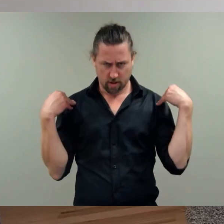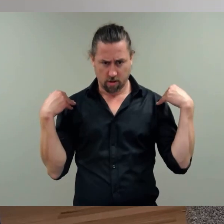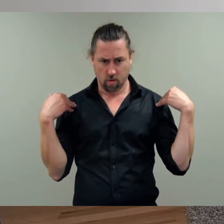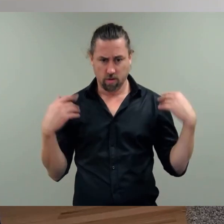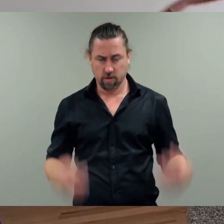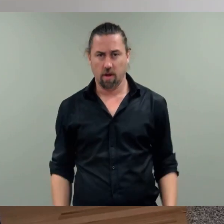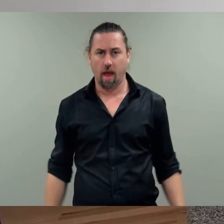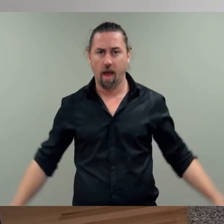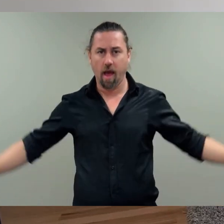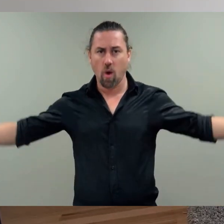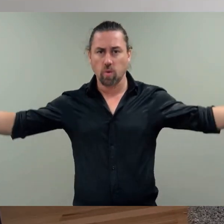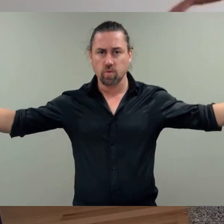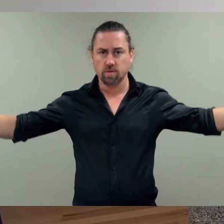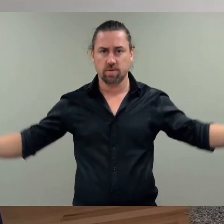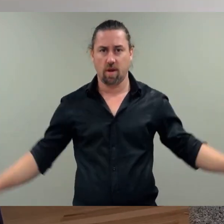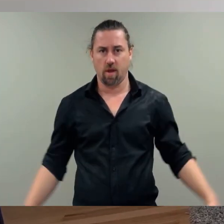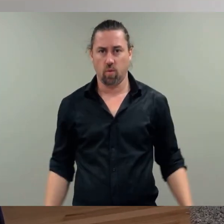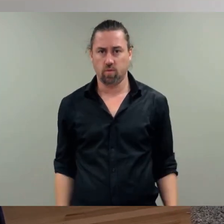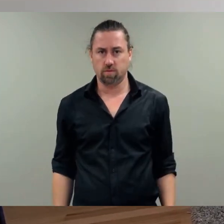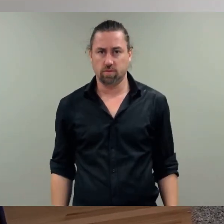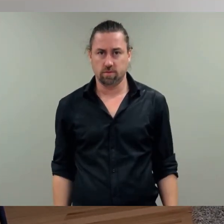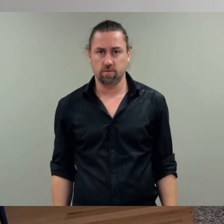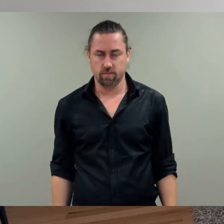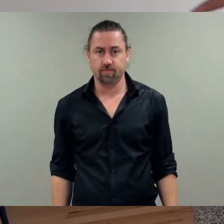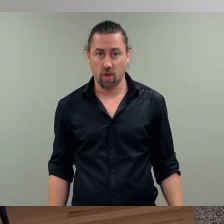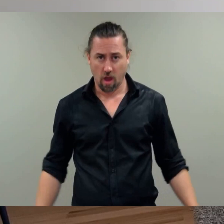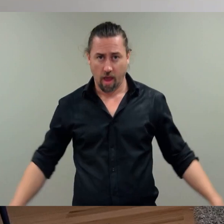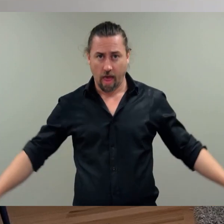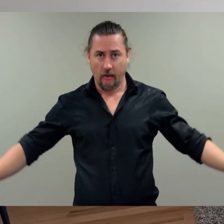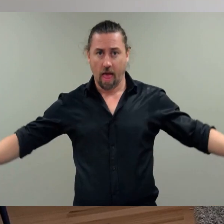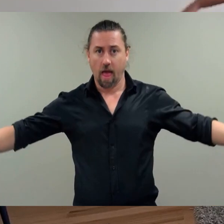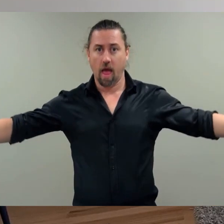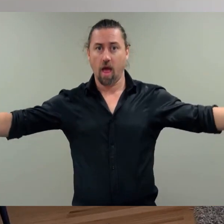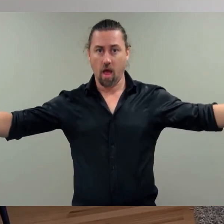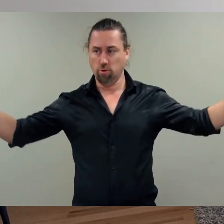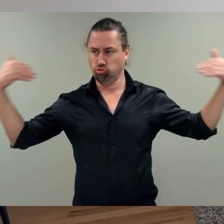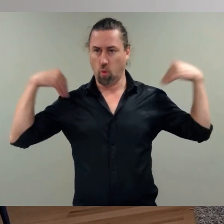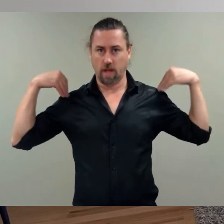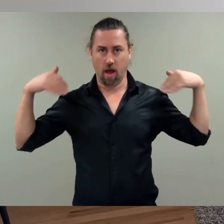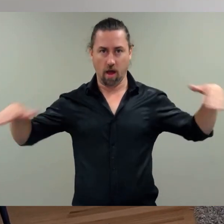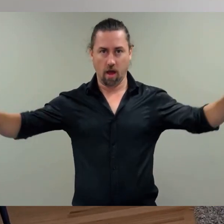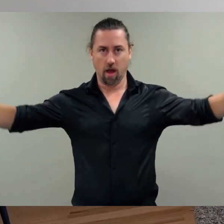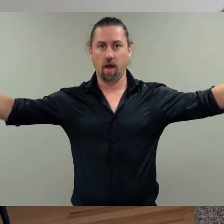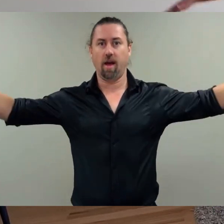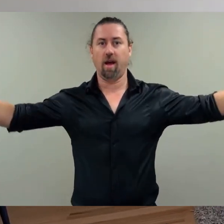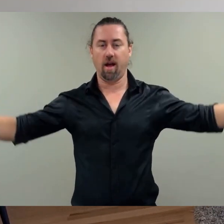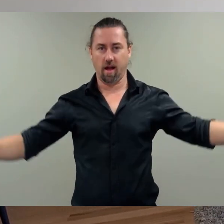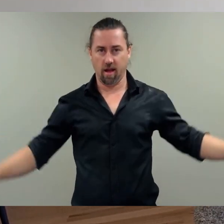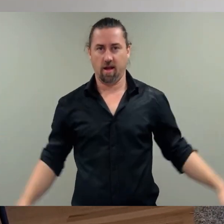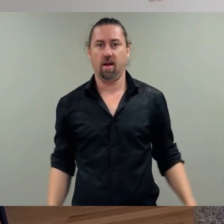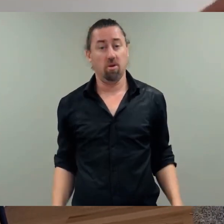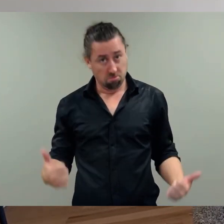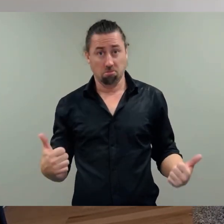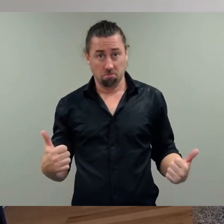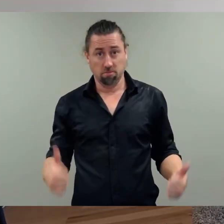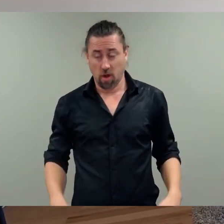continue to move the arms up and out to the side of the body. Stop the motion when your arms are at shoulder height.